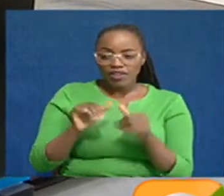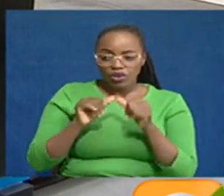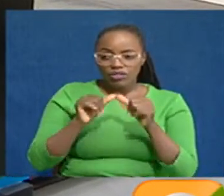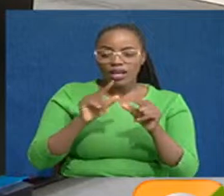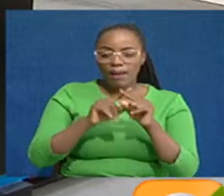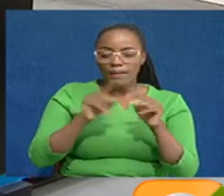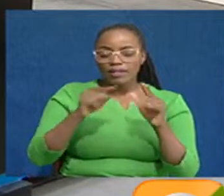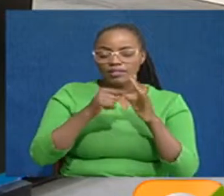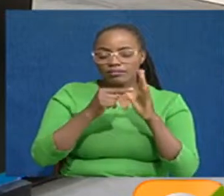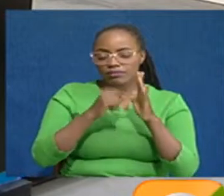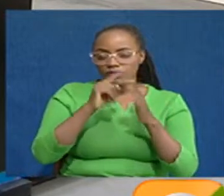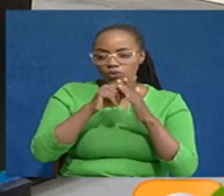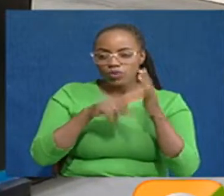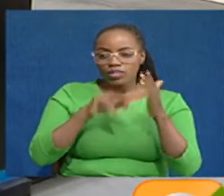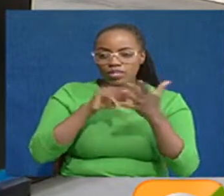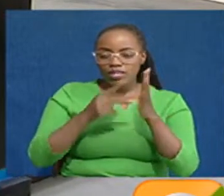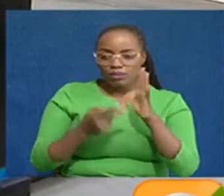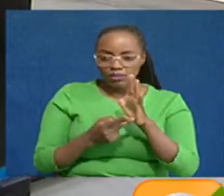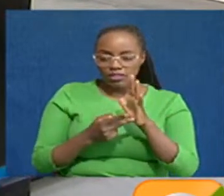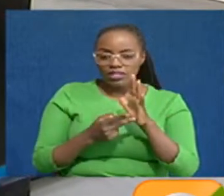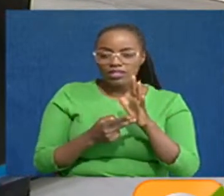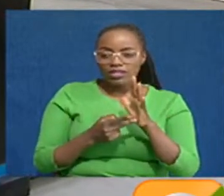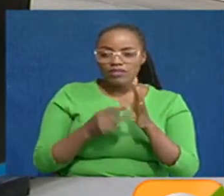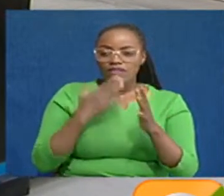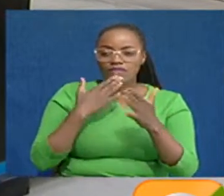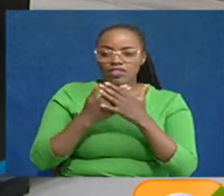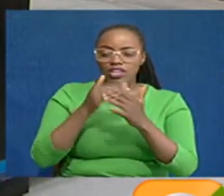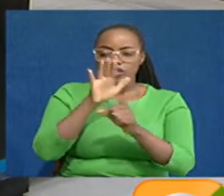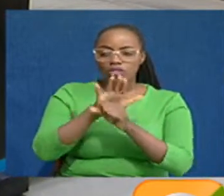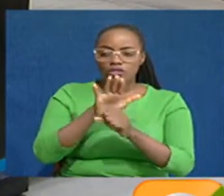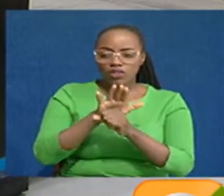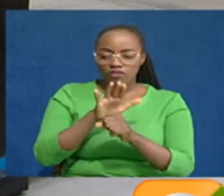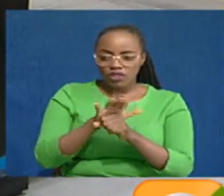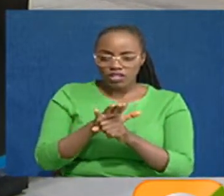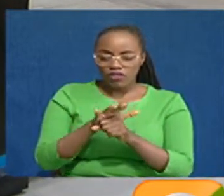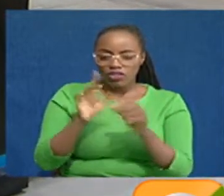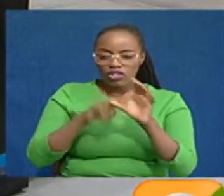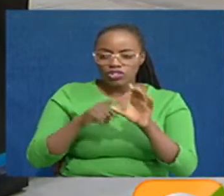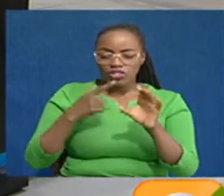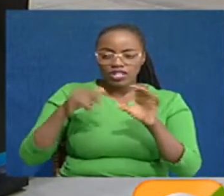what that really means for your pocket, ladies and gentlemen. Thank you very much for joining us here on The